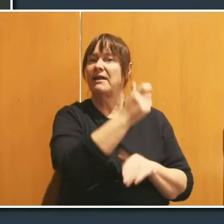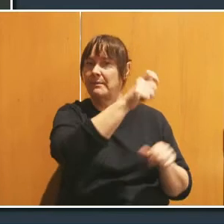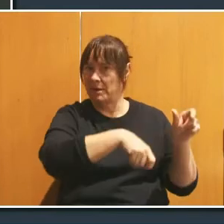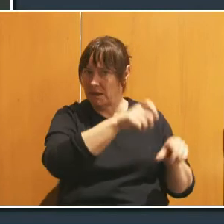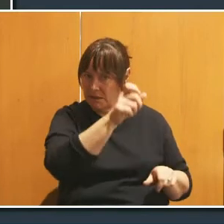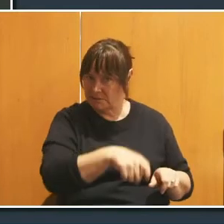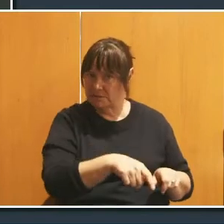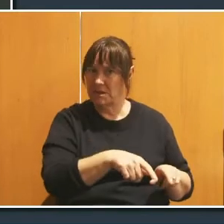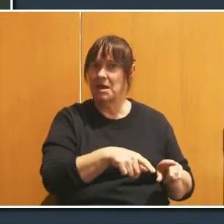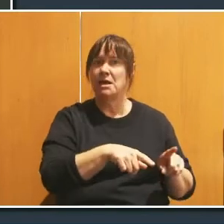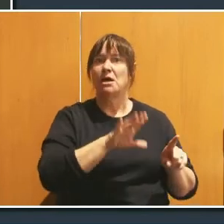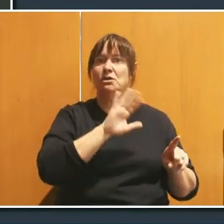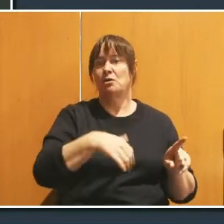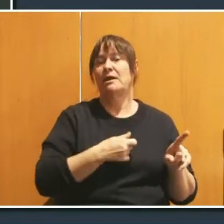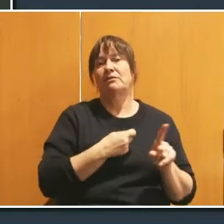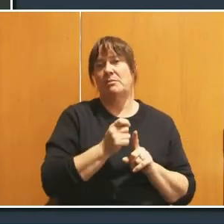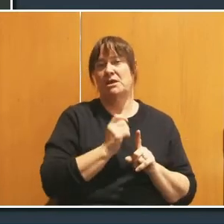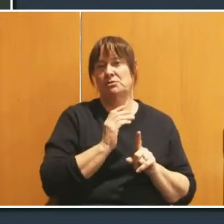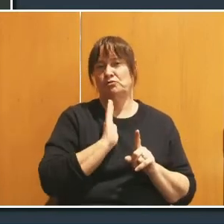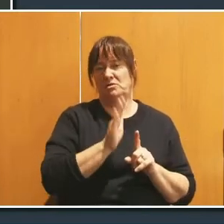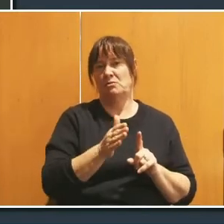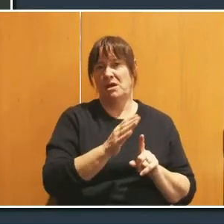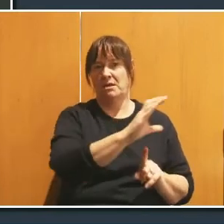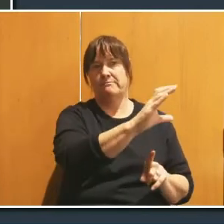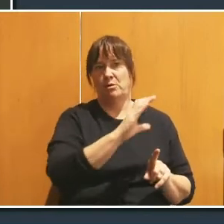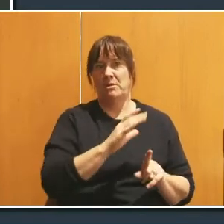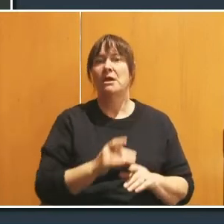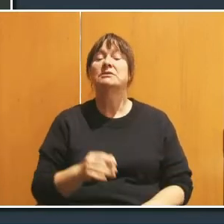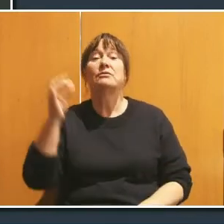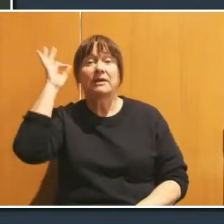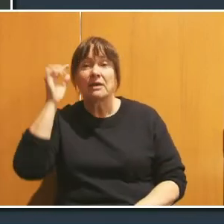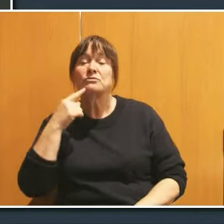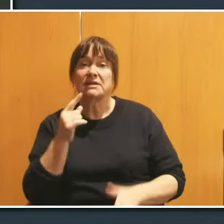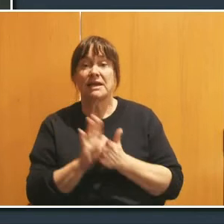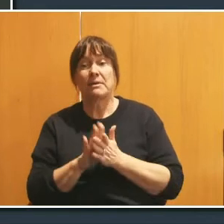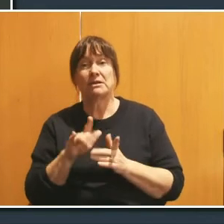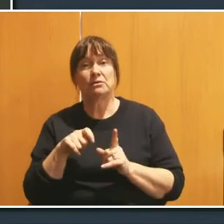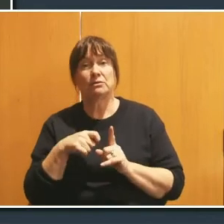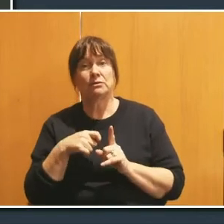okay, we're willing to pay for 50% of this